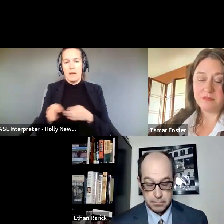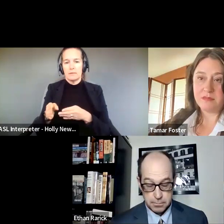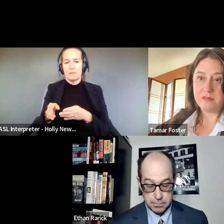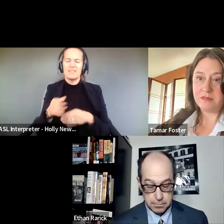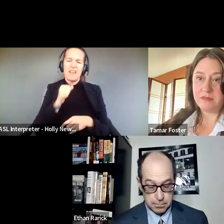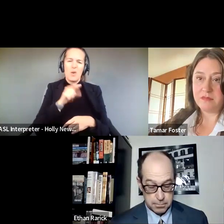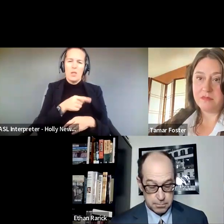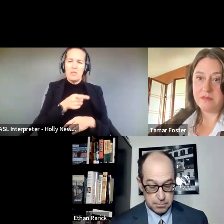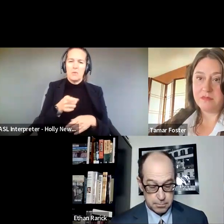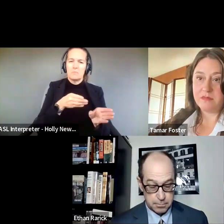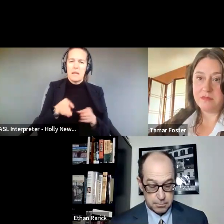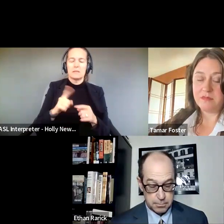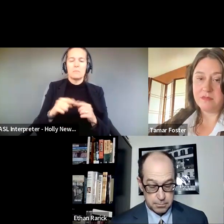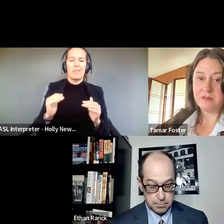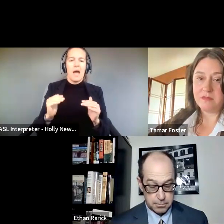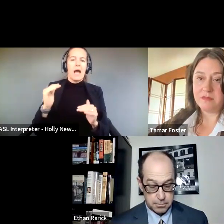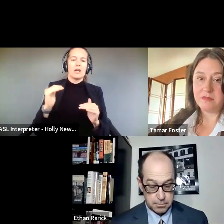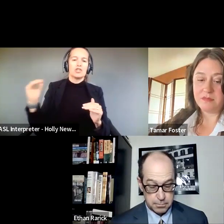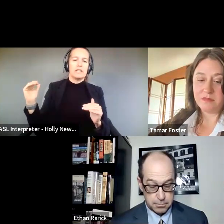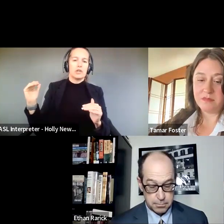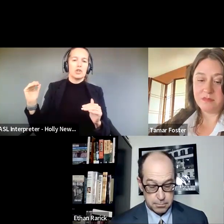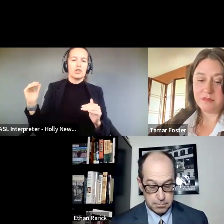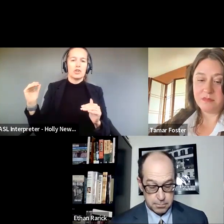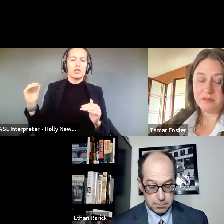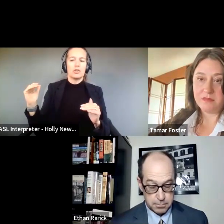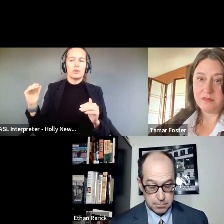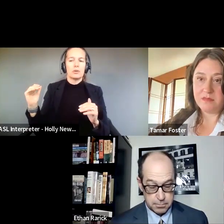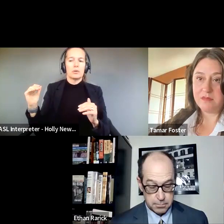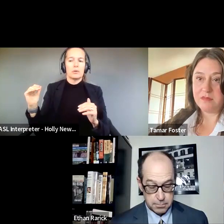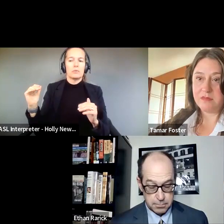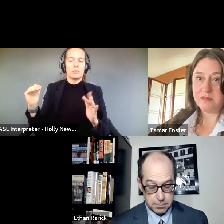plans, but with the higher tier going to